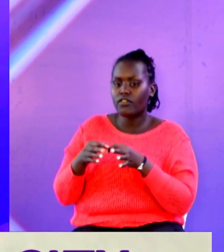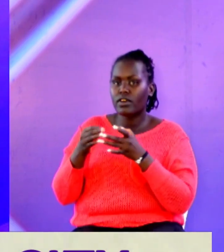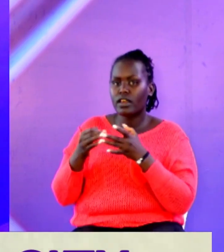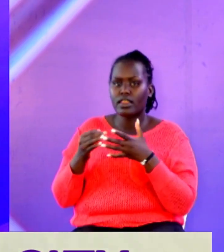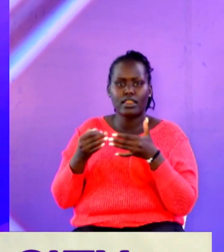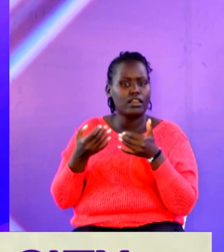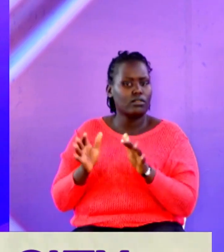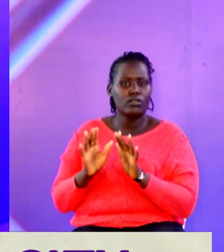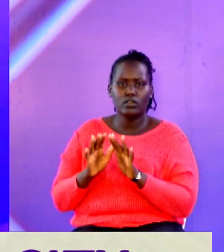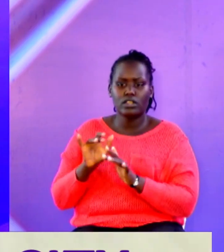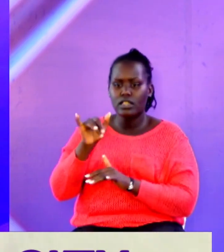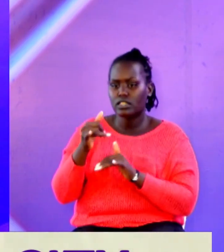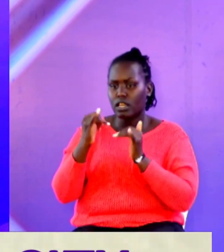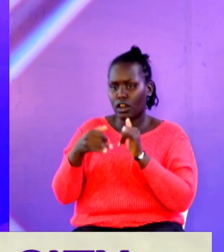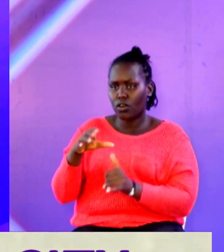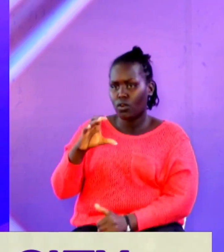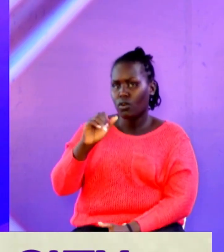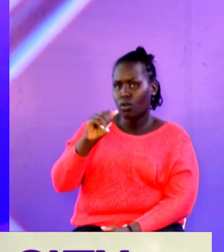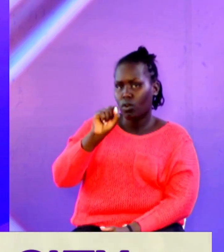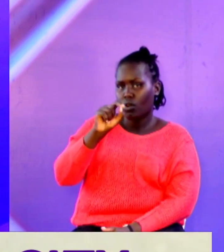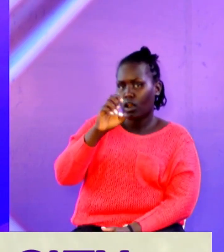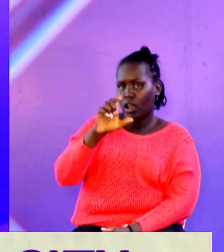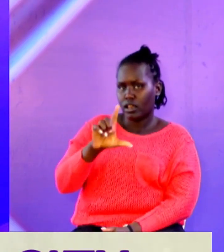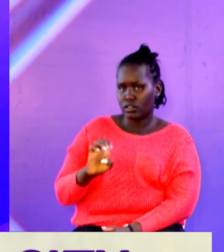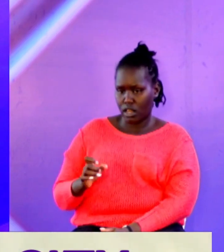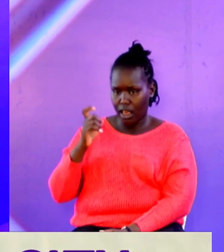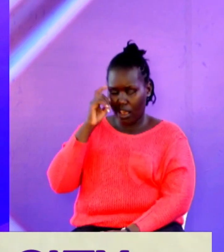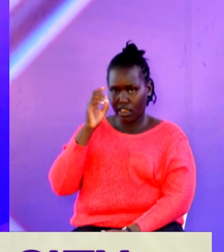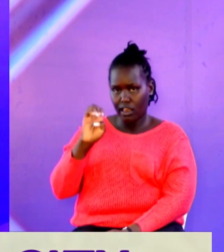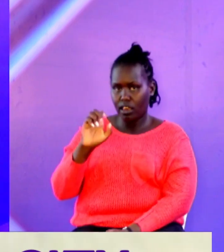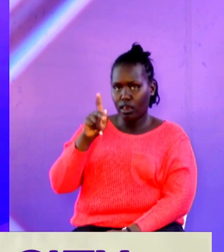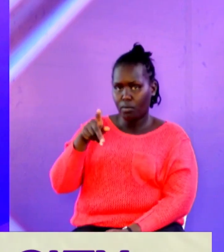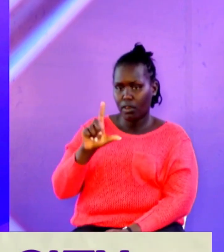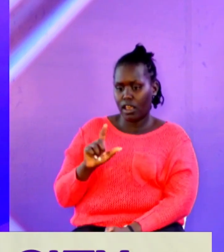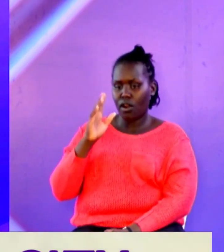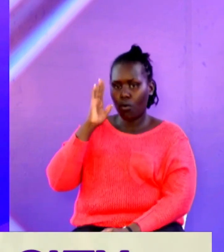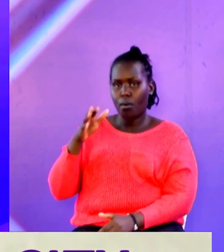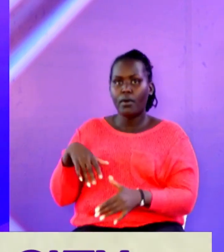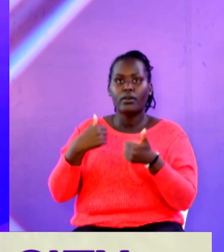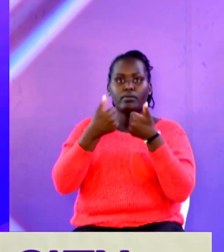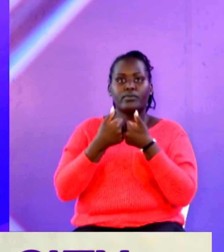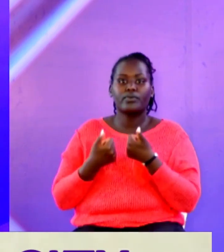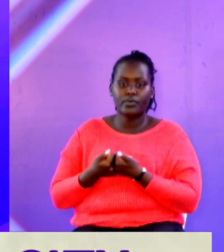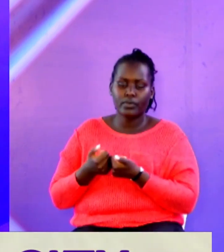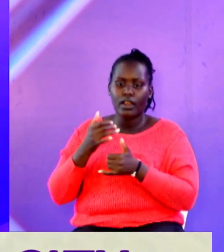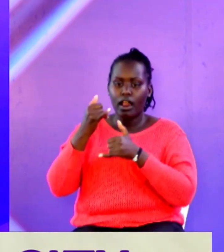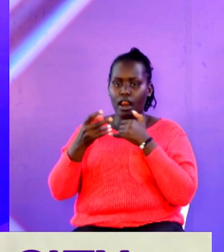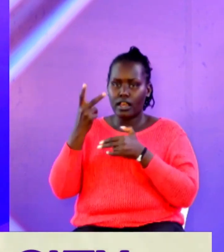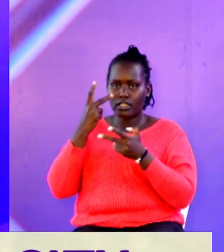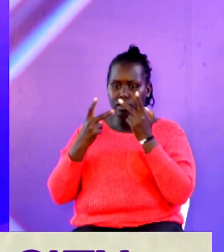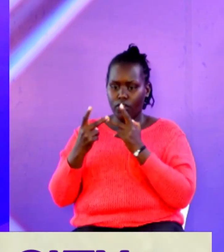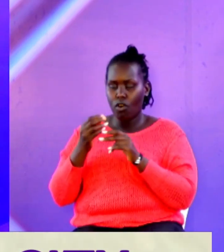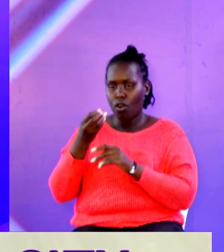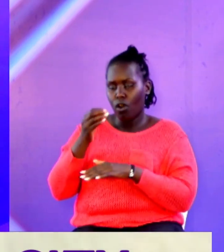still Newcastle. So I think the EPL will just be so competitive. Your last view on the